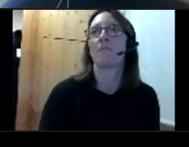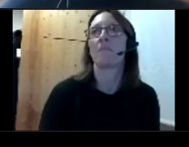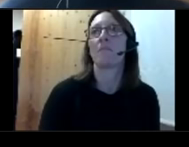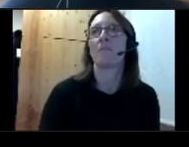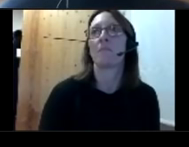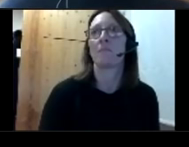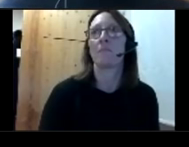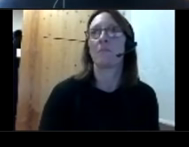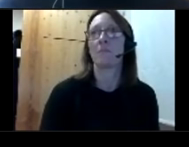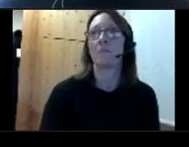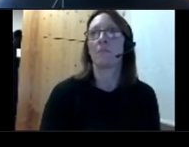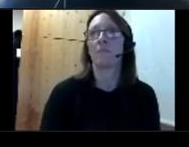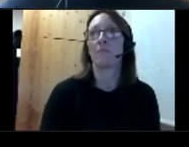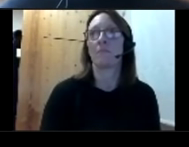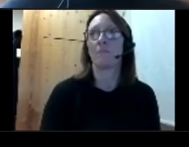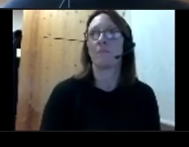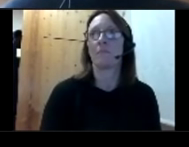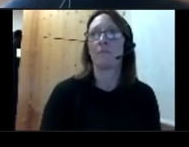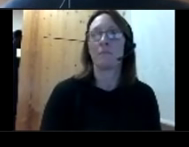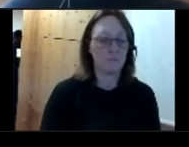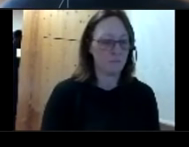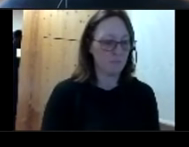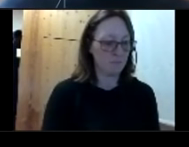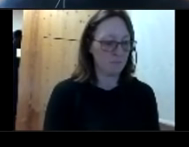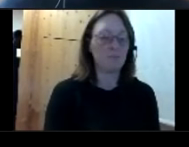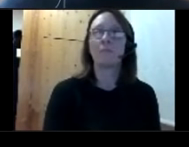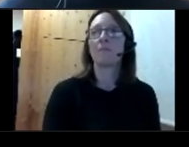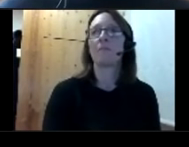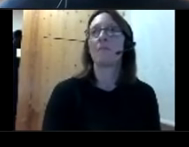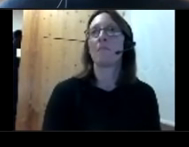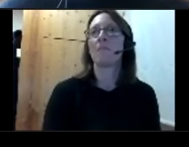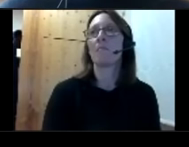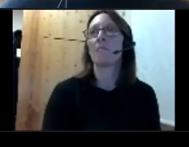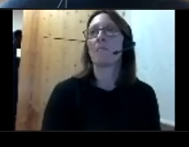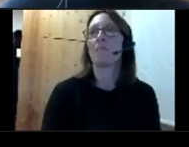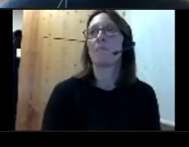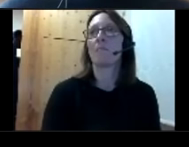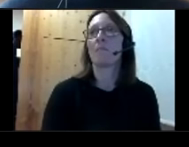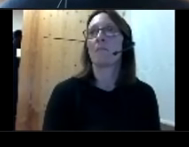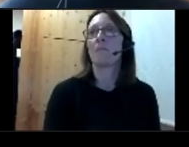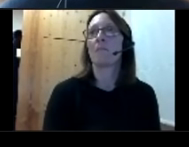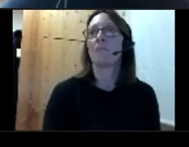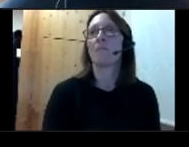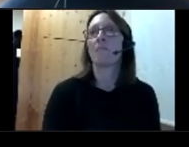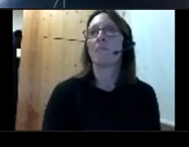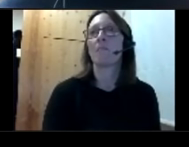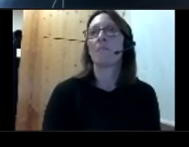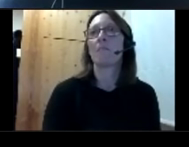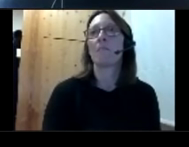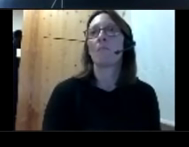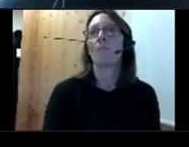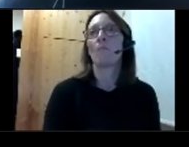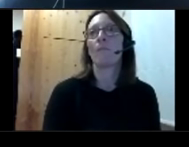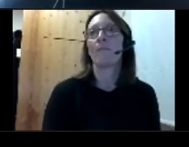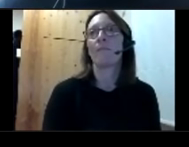for different users. So for example, Browse Aloud would be helpful for someone who is dyslexic, say, or doesn't